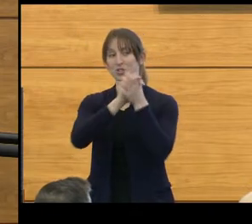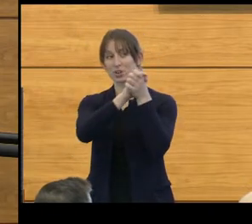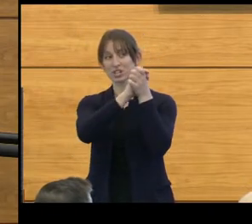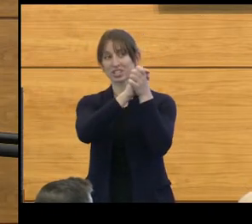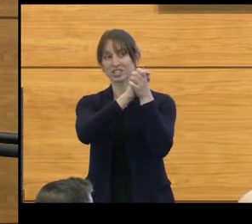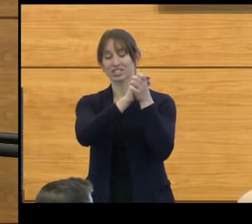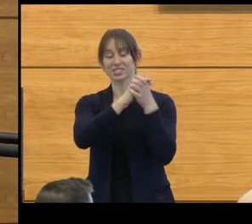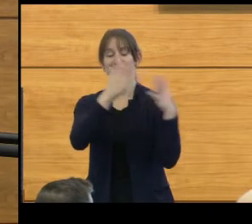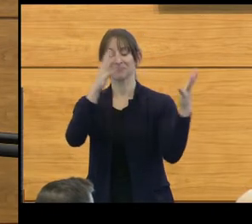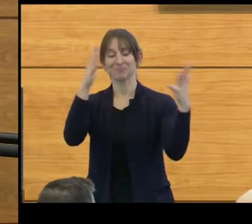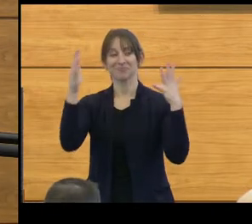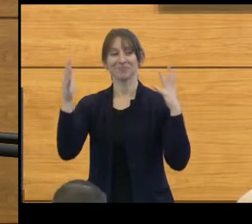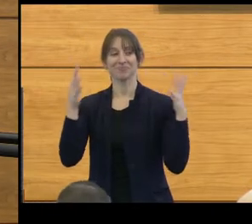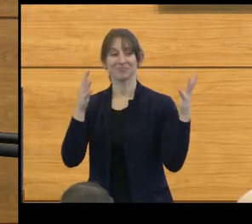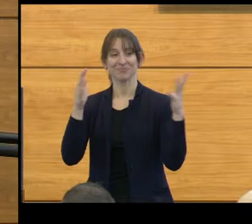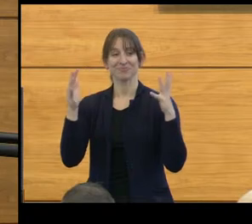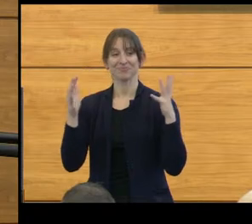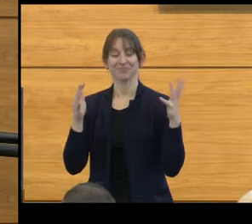Congratulations.